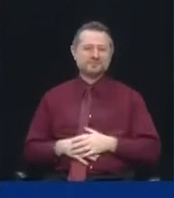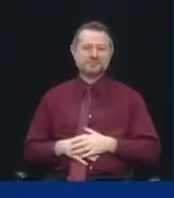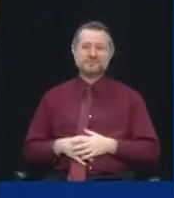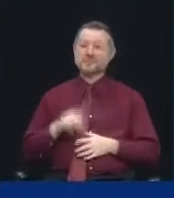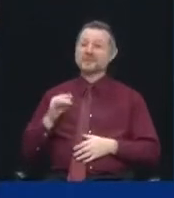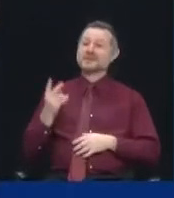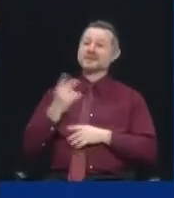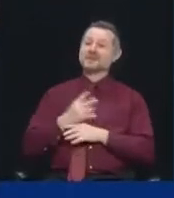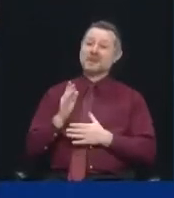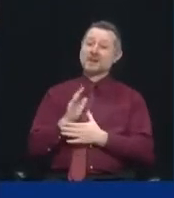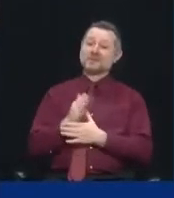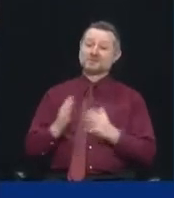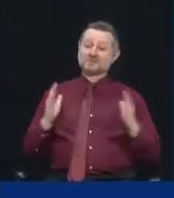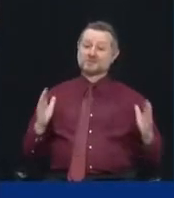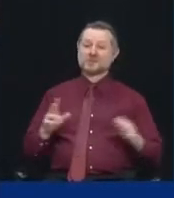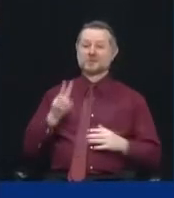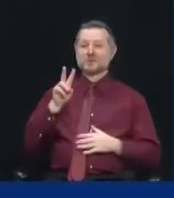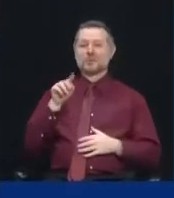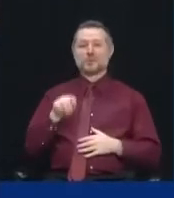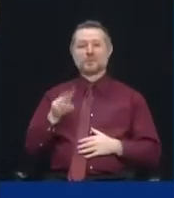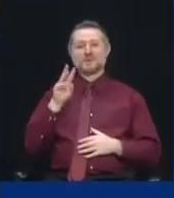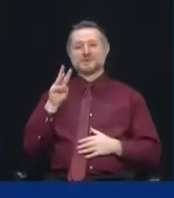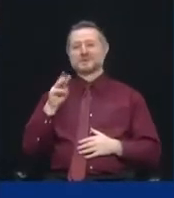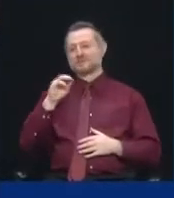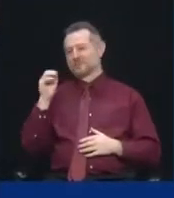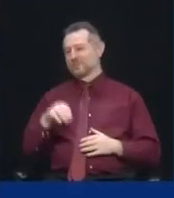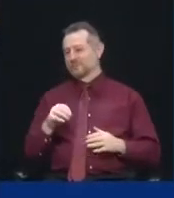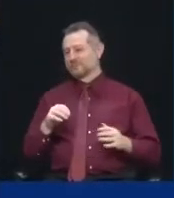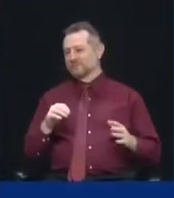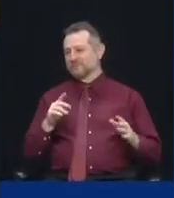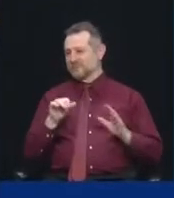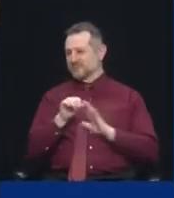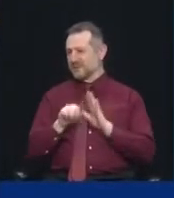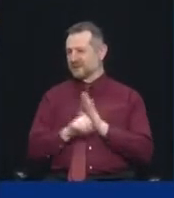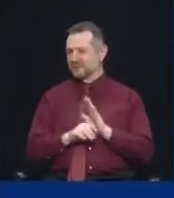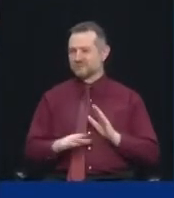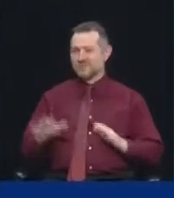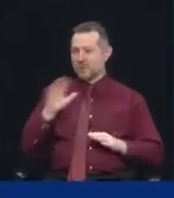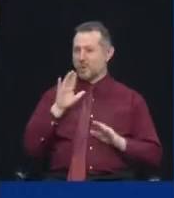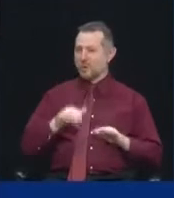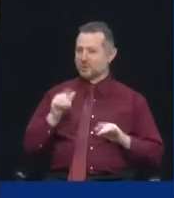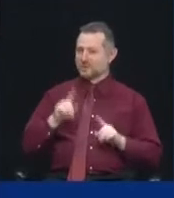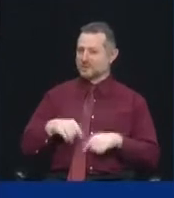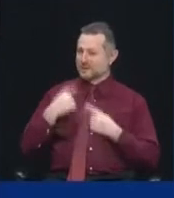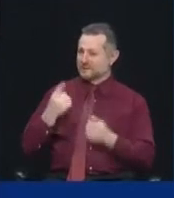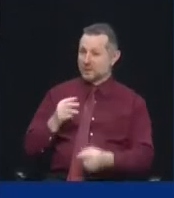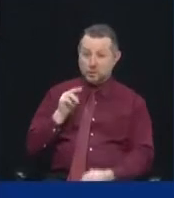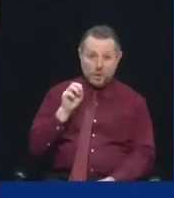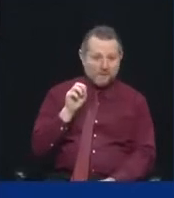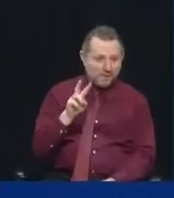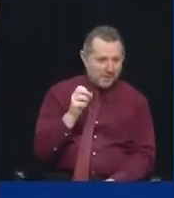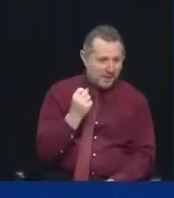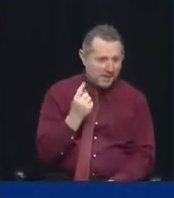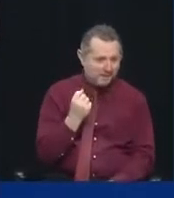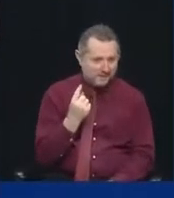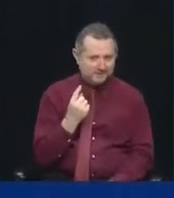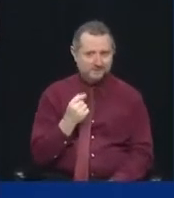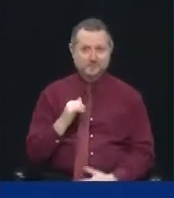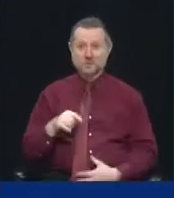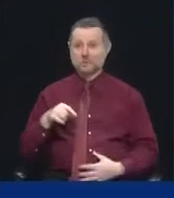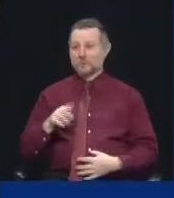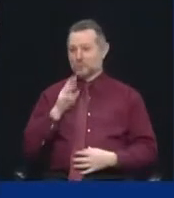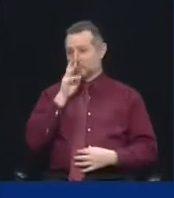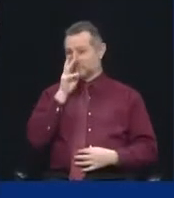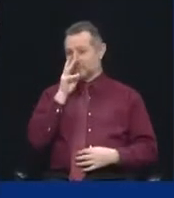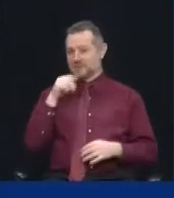is 2.6%. That's the lowest since November 11th. Here in Westchester County, the 7-day